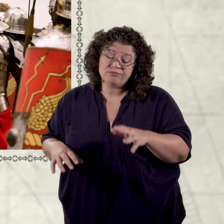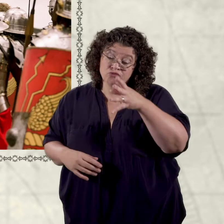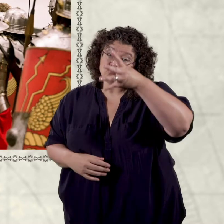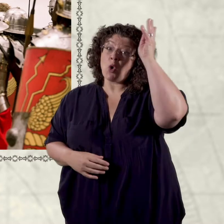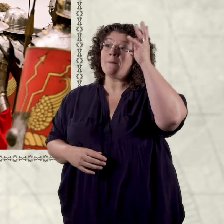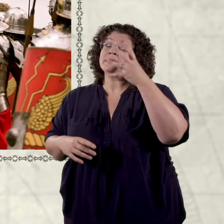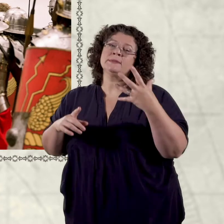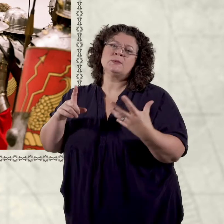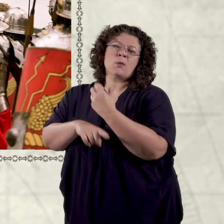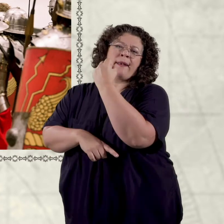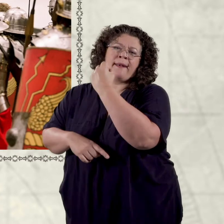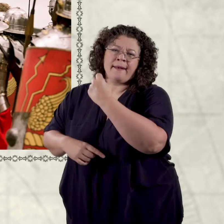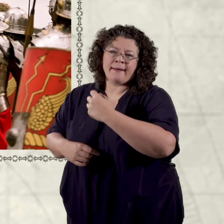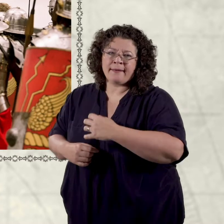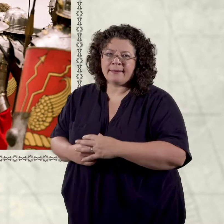Romans had won.